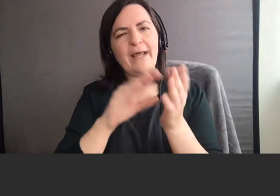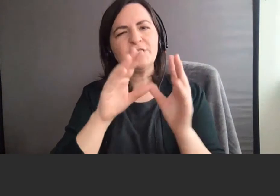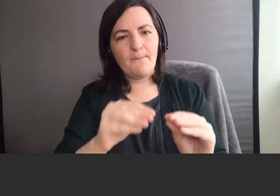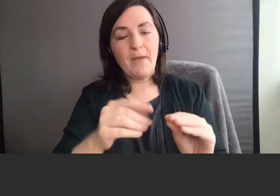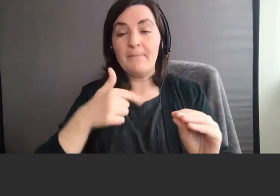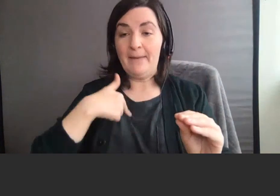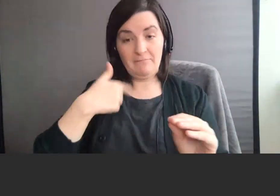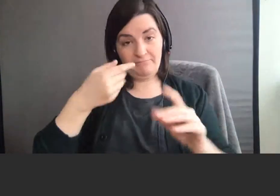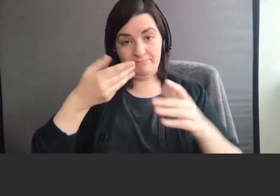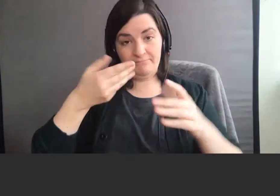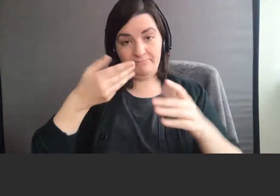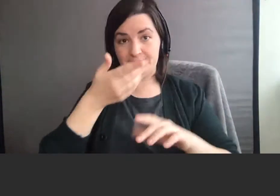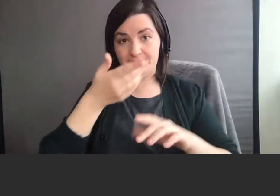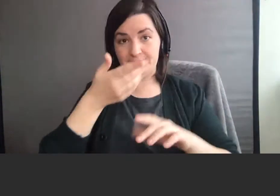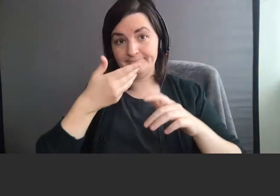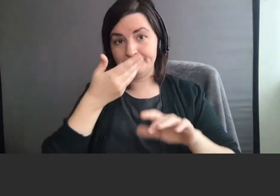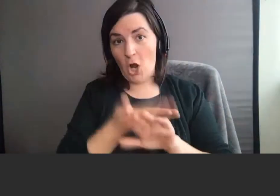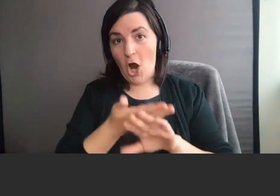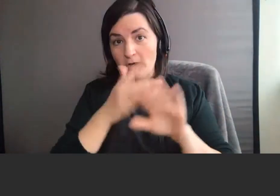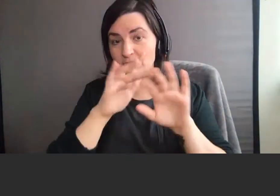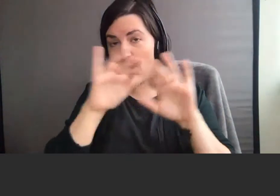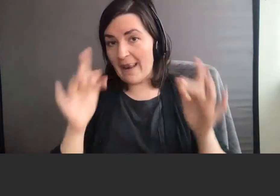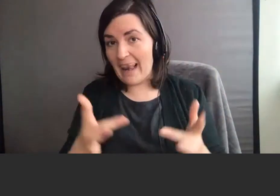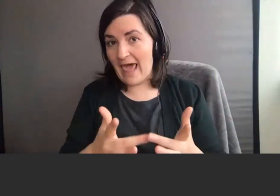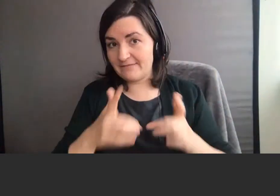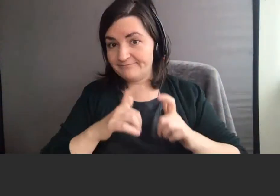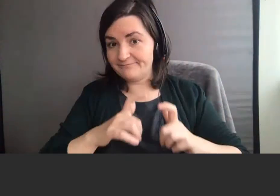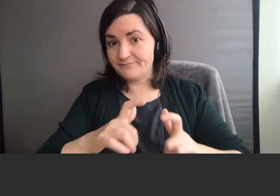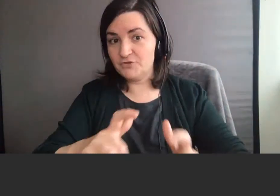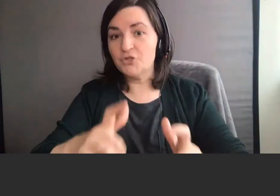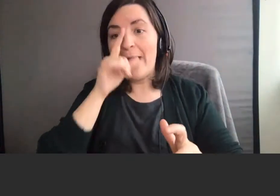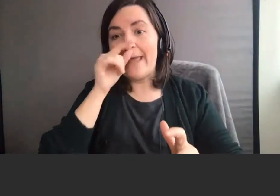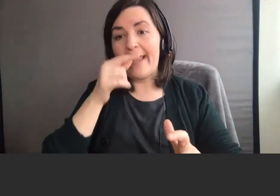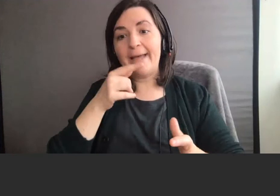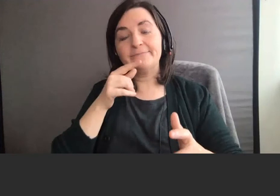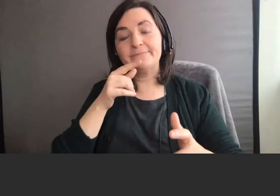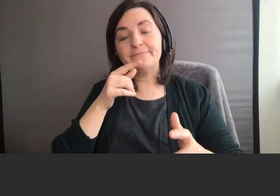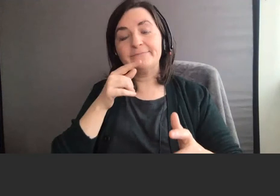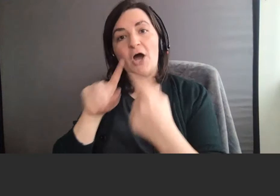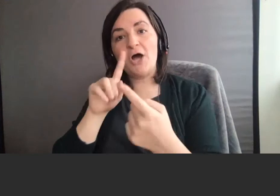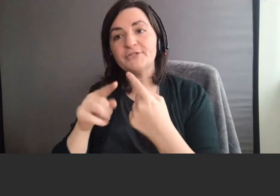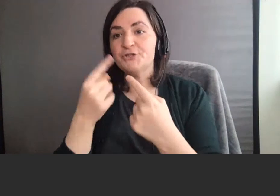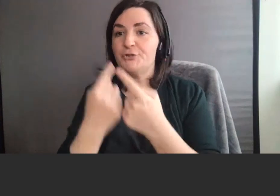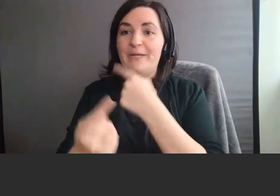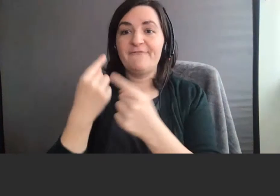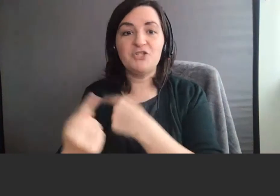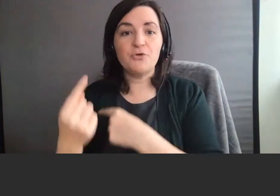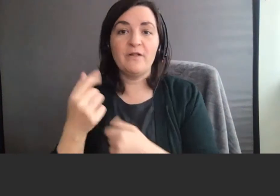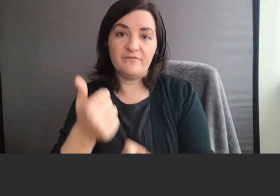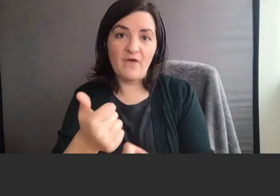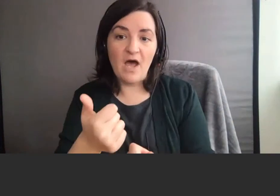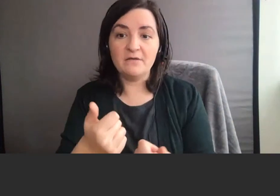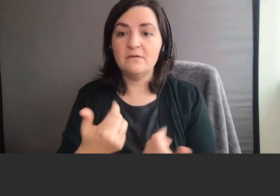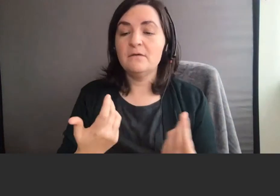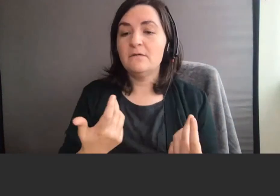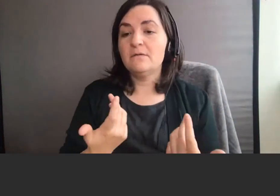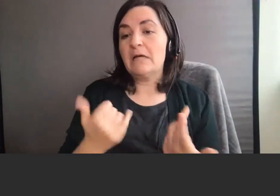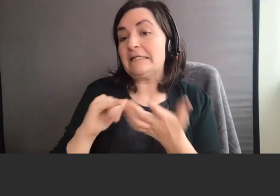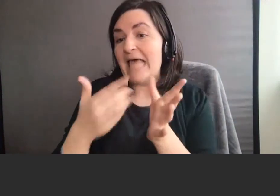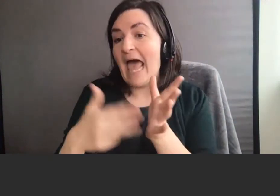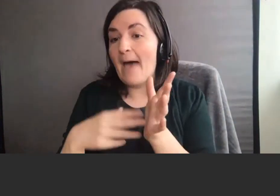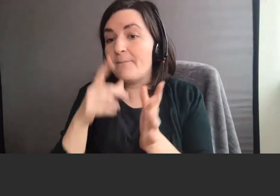remain online to discuss any individual questions. So, Sam, if this is a good opportunity for you to